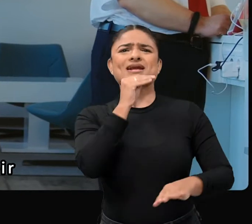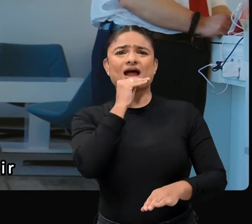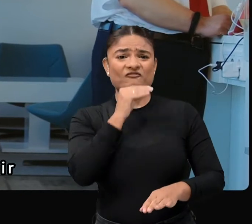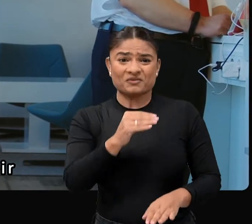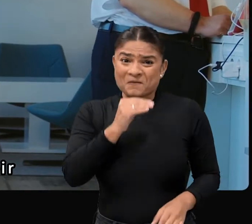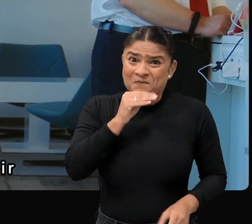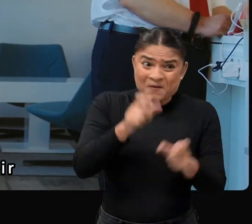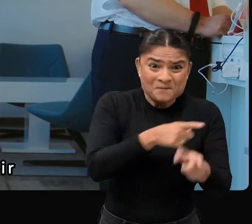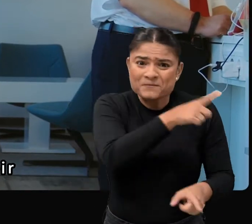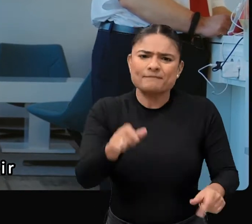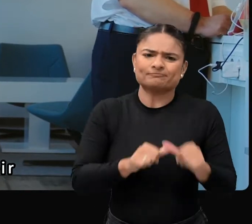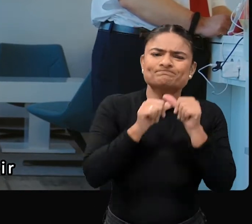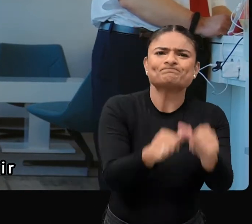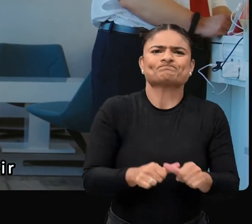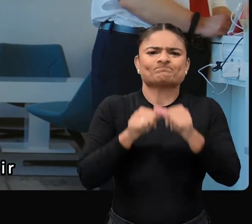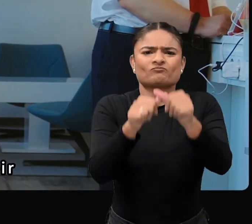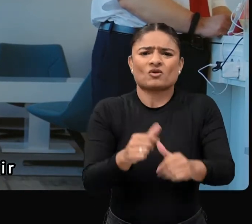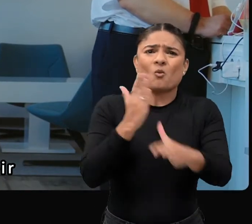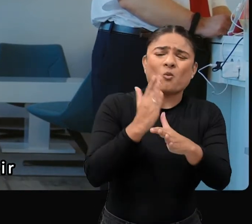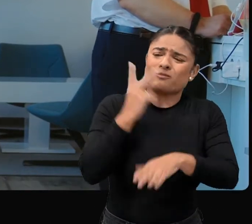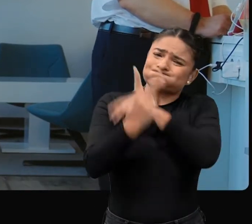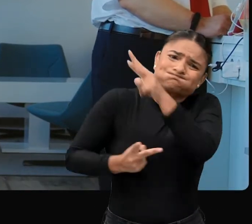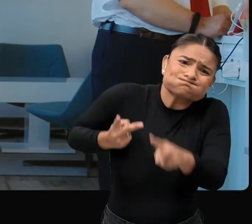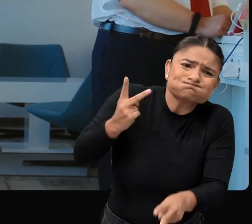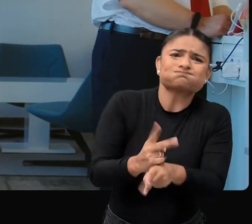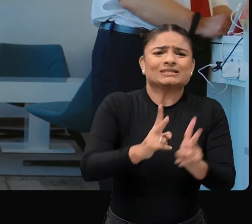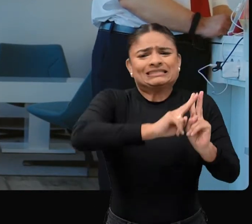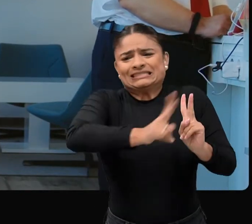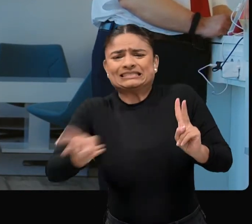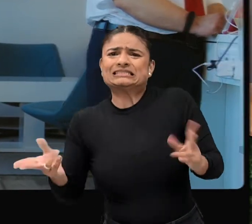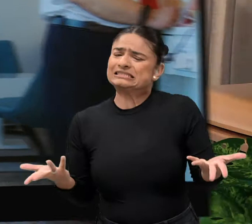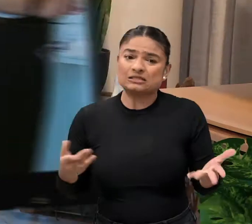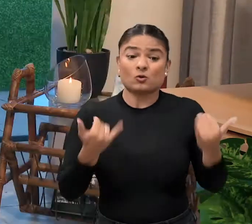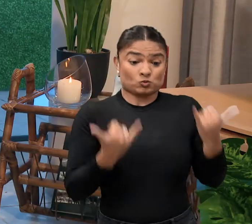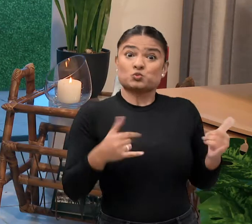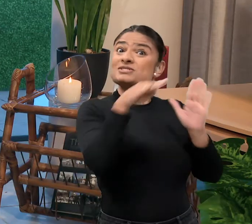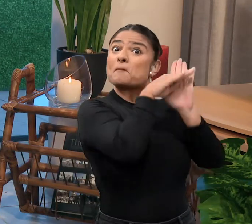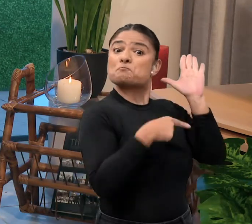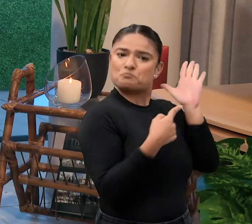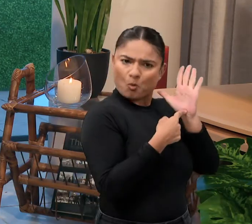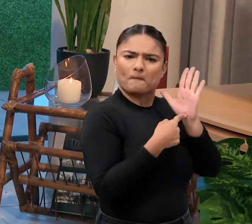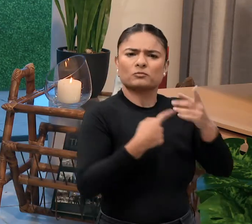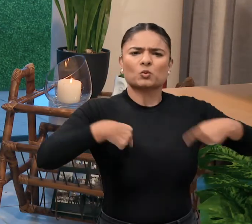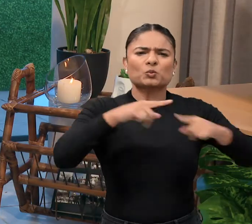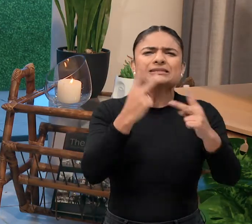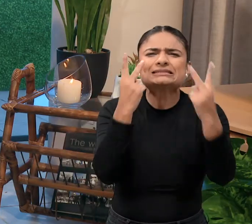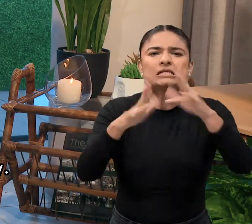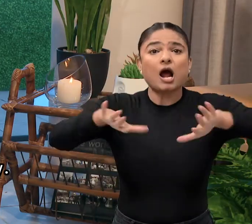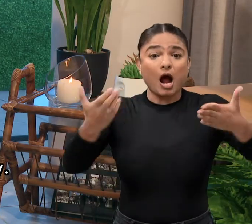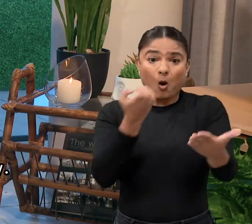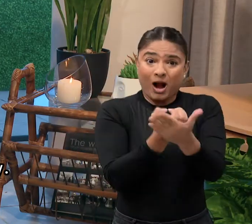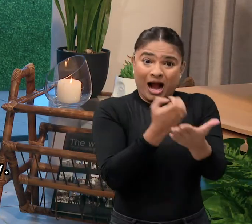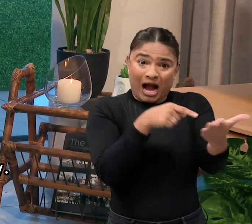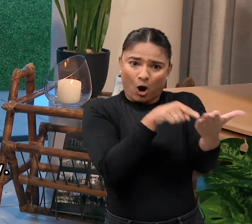to continue or restart their careers and economic activities. In today's episode, we look at securing economic participation